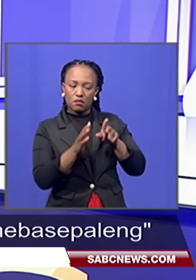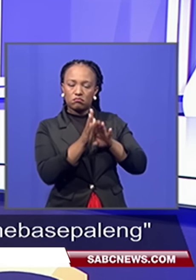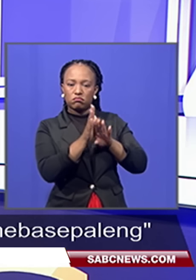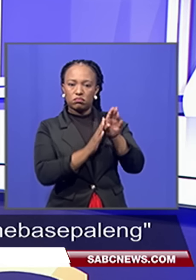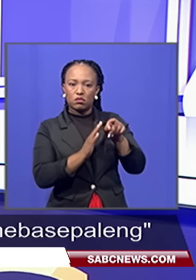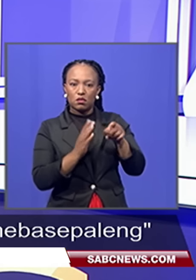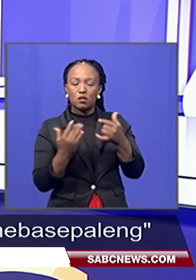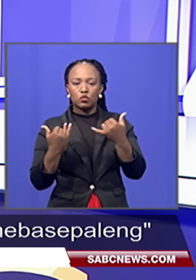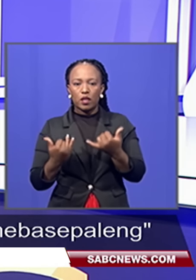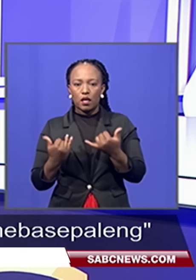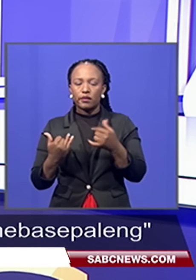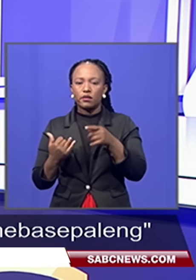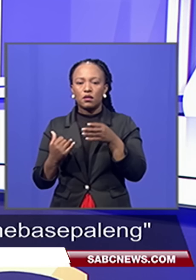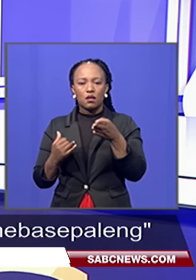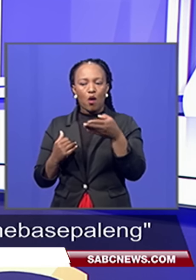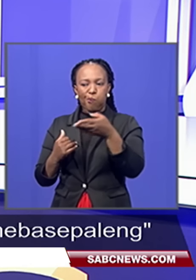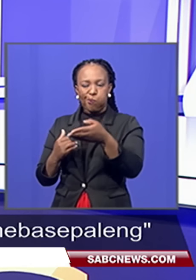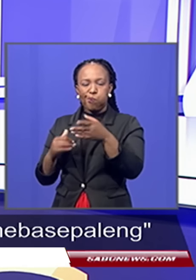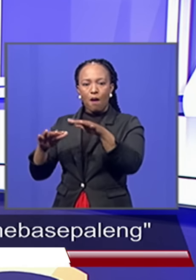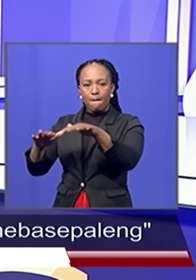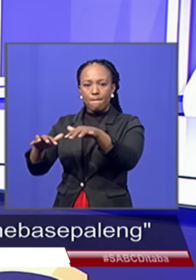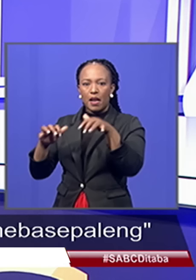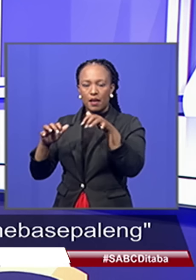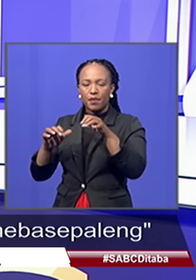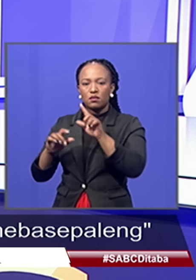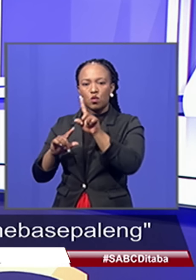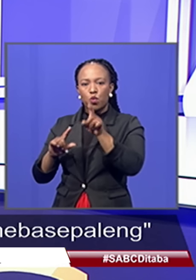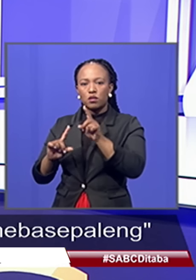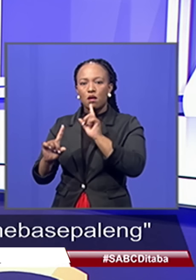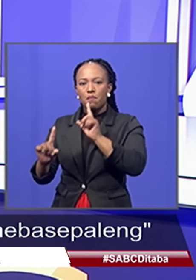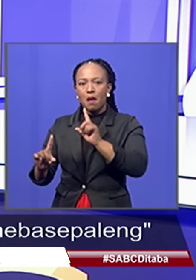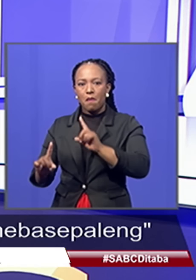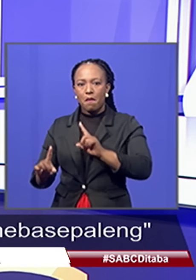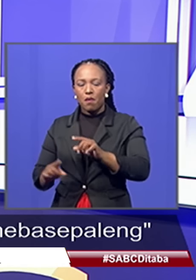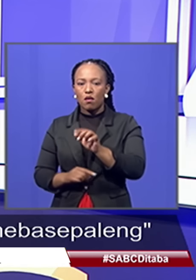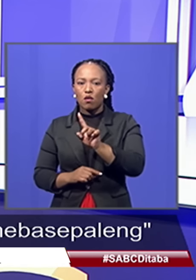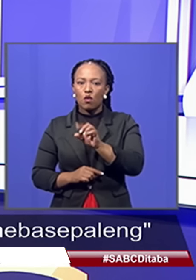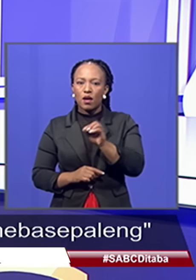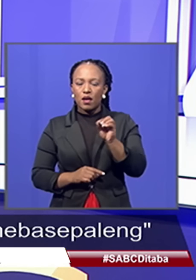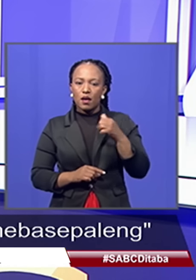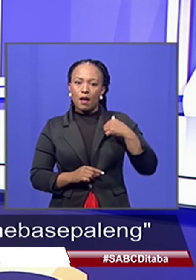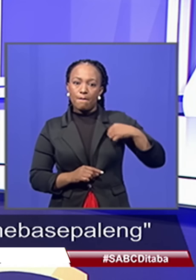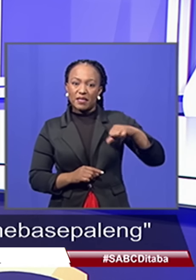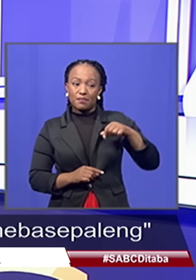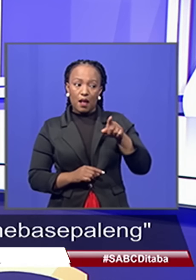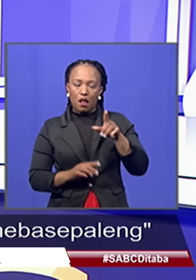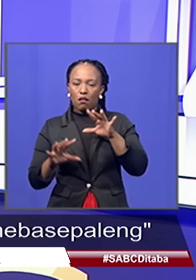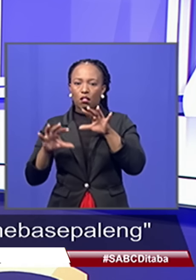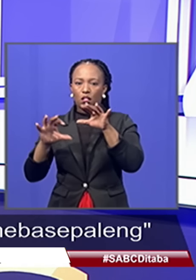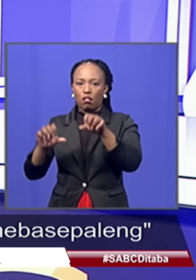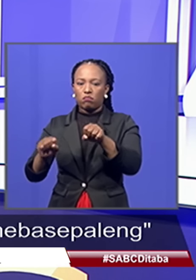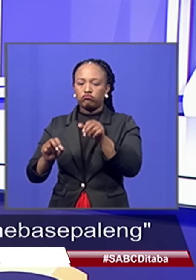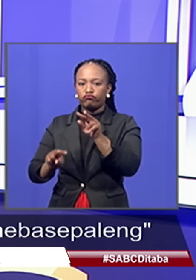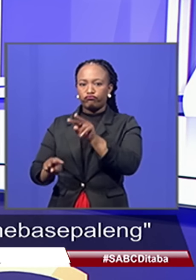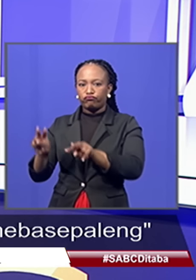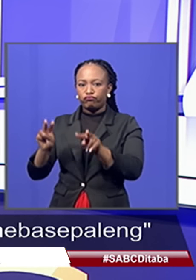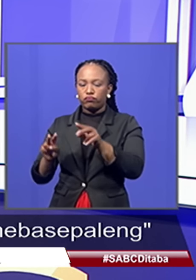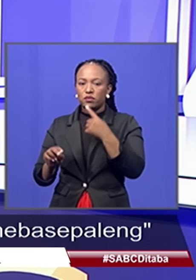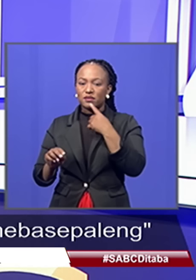araba dipotšišo palamenteng o boletše gore mebasepala ya go feta 100 e ka tlase ga peeleitlho ya mmušo ge a botšišwa ka tlhaelelo